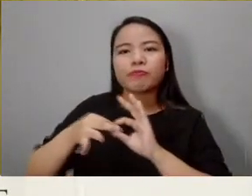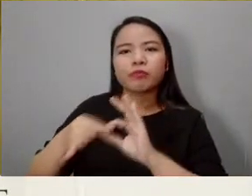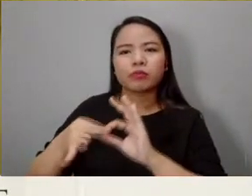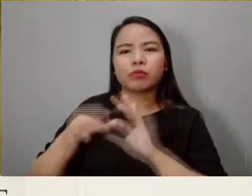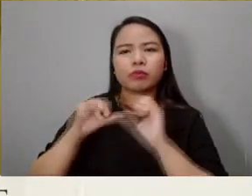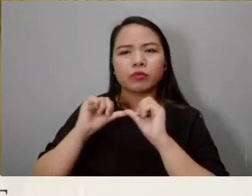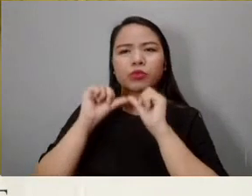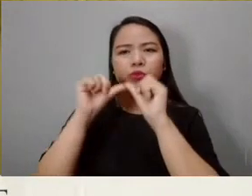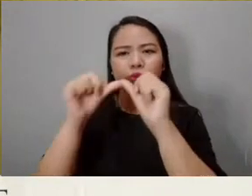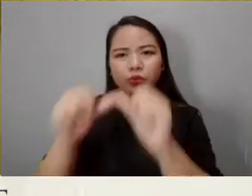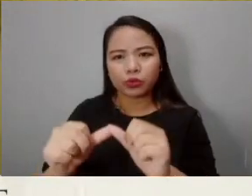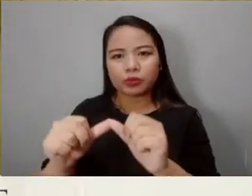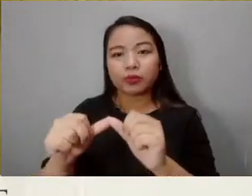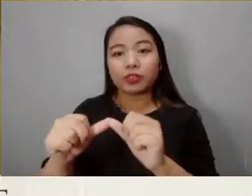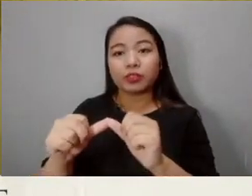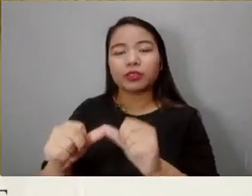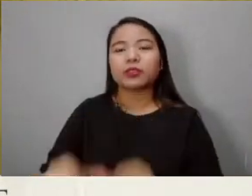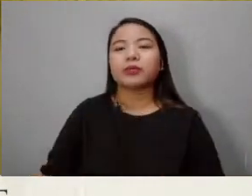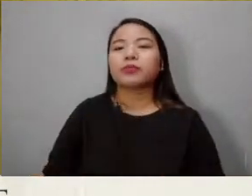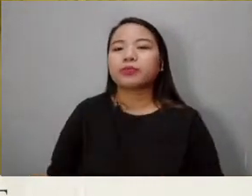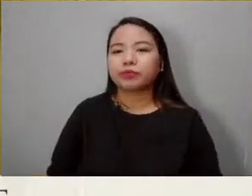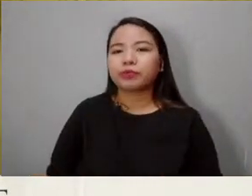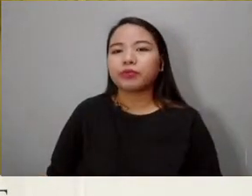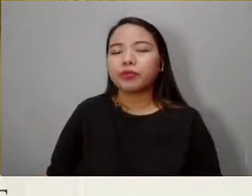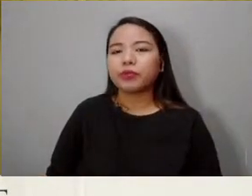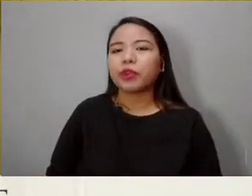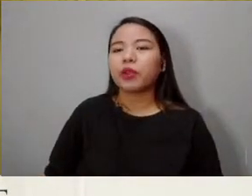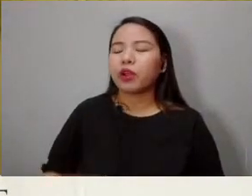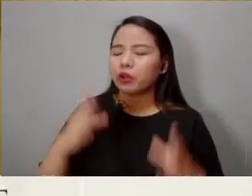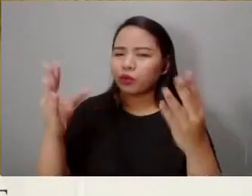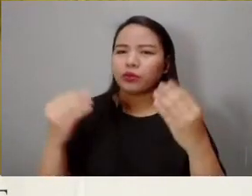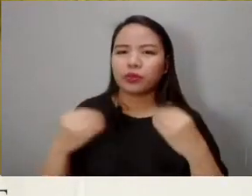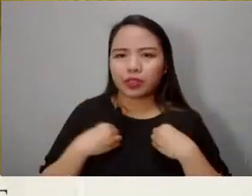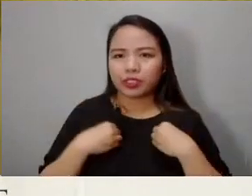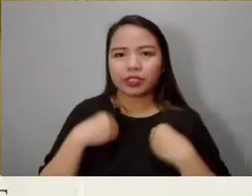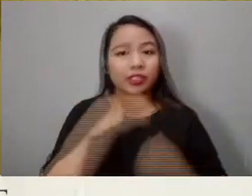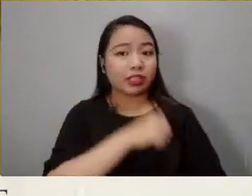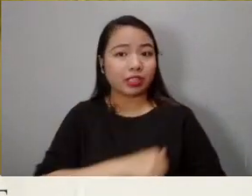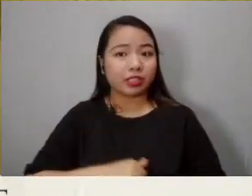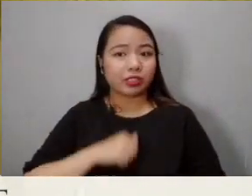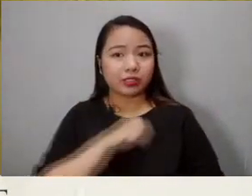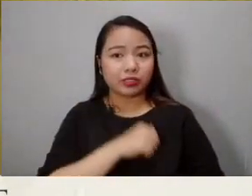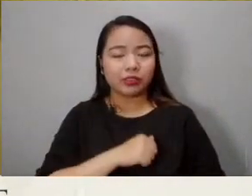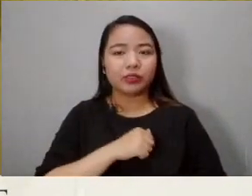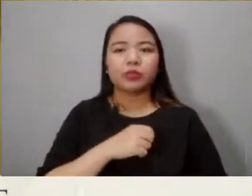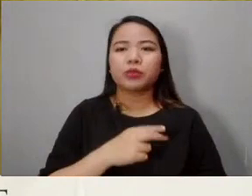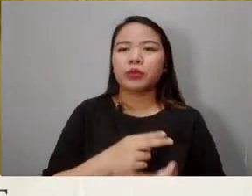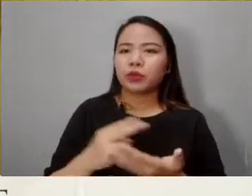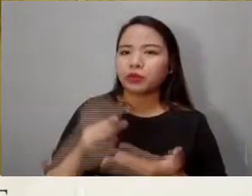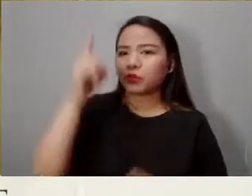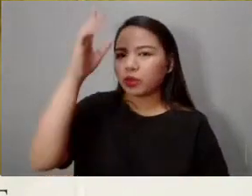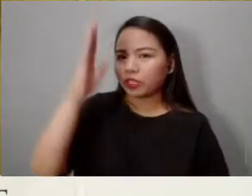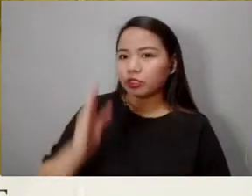discernment and acquire an attitude of openness to God's call. For